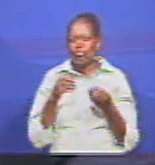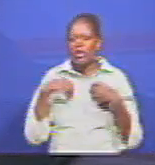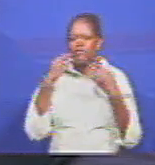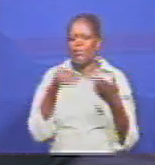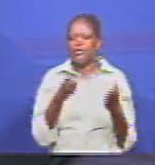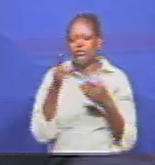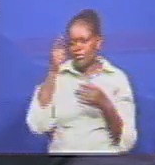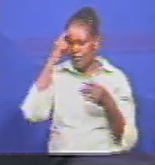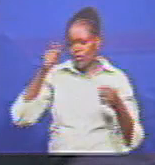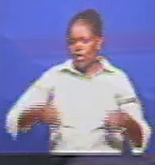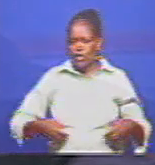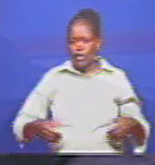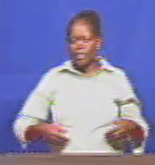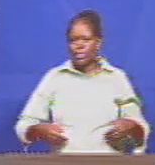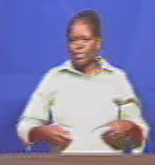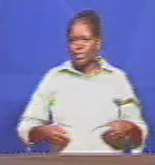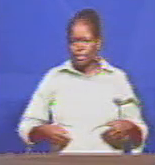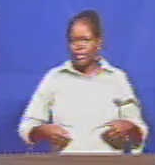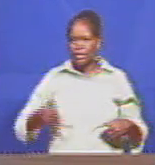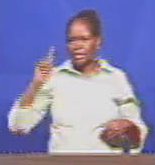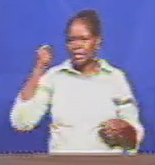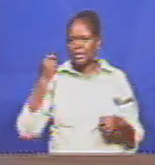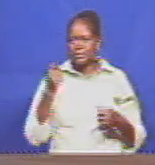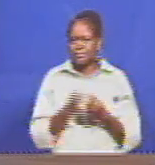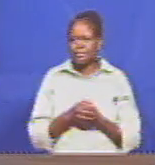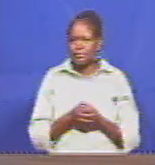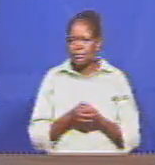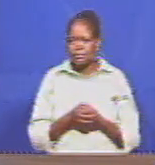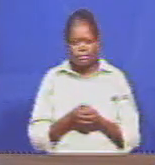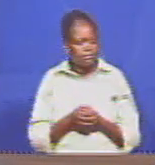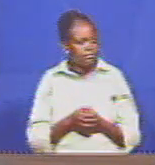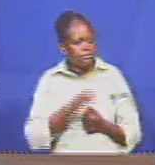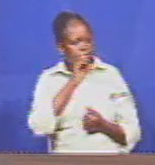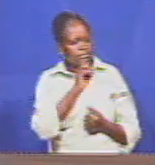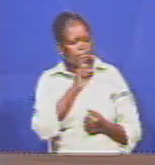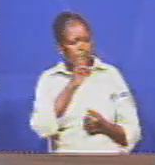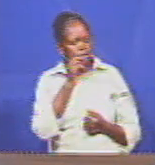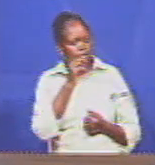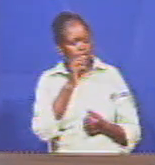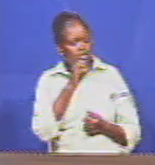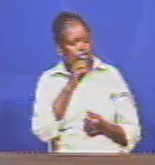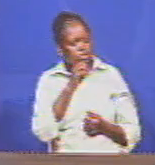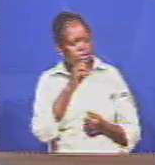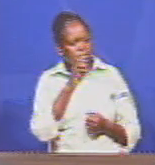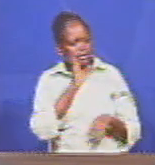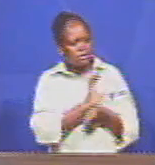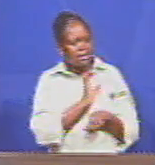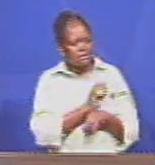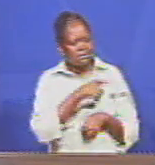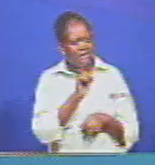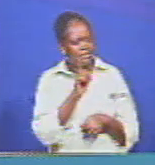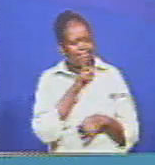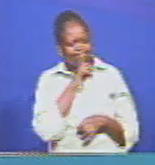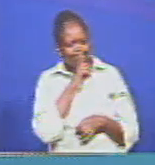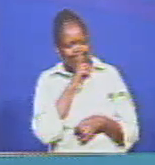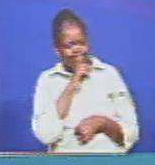young generation. It's true. Here in Kenya. Yes. And now the Orthodox Church has been able to maintain a low profile as